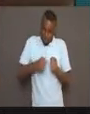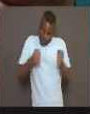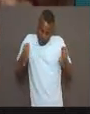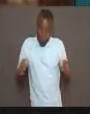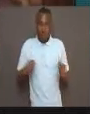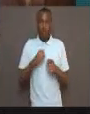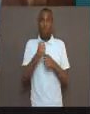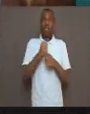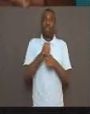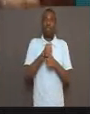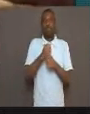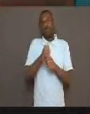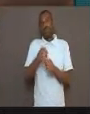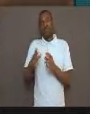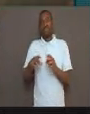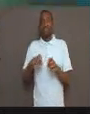experiment will be over.